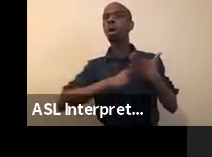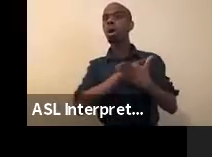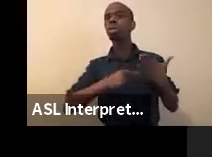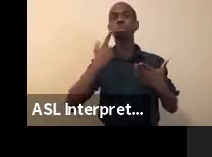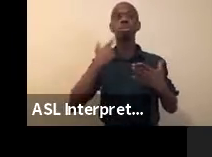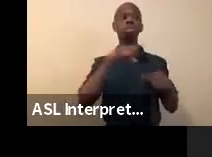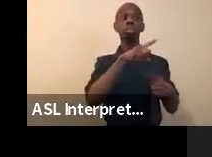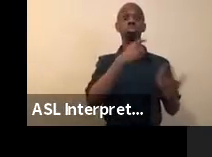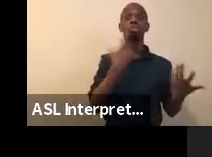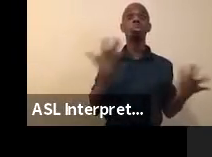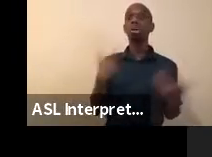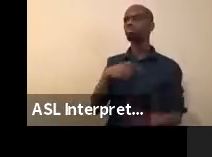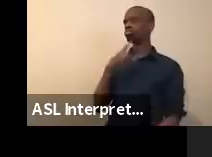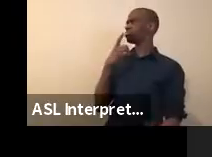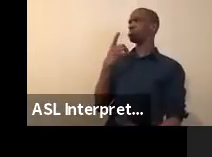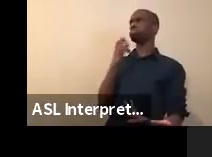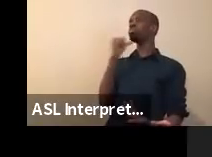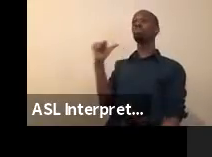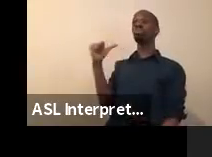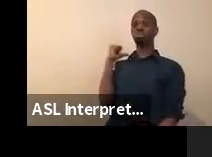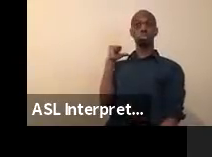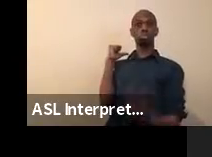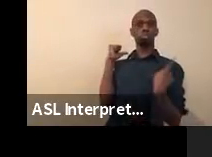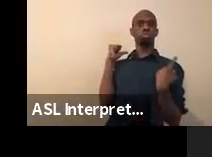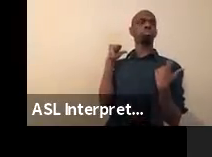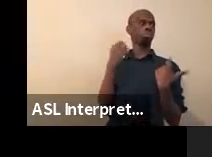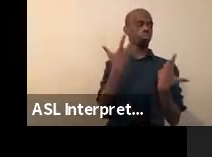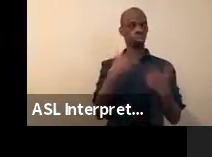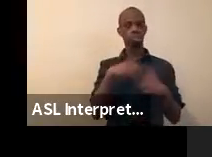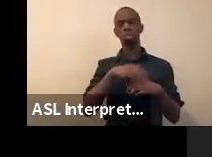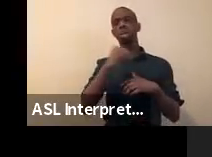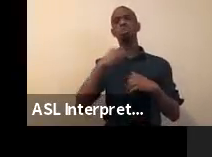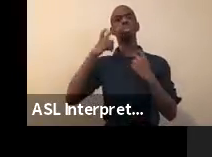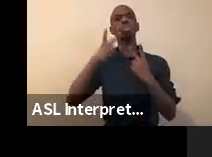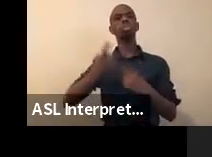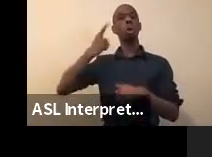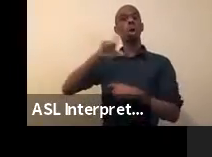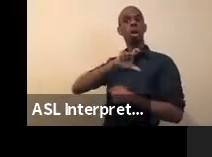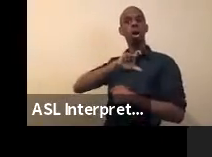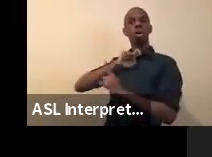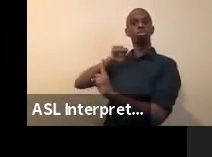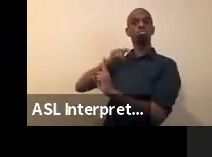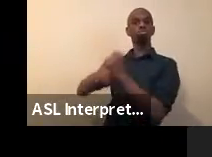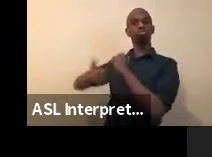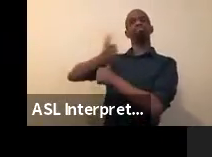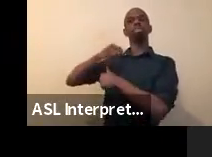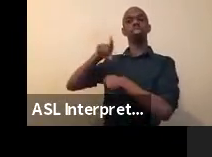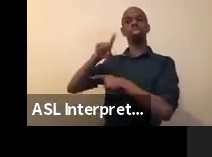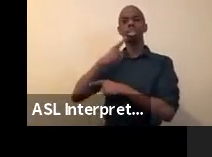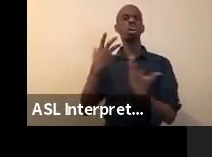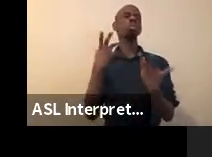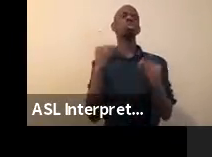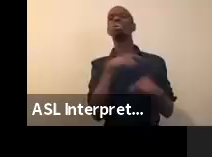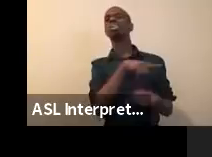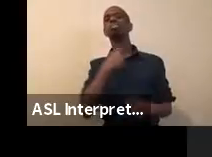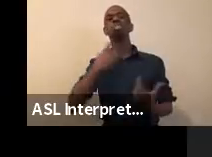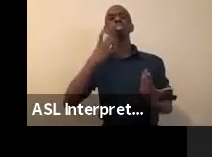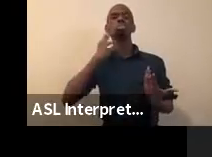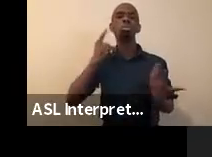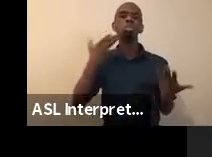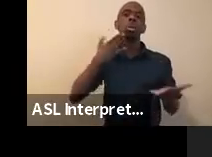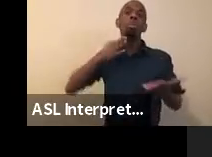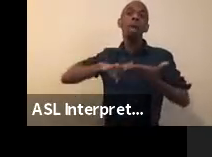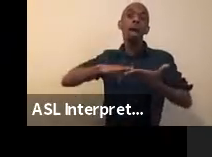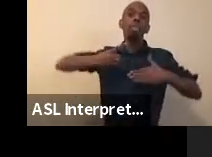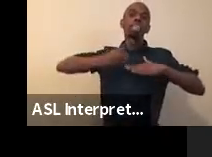right? We saw the one, Atlanta police officials say, oh, he had a bad day, right? And